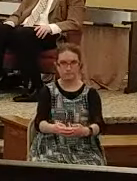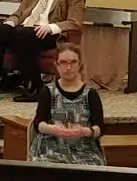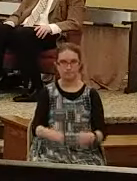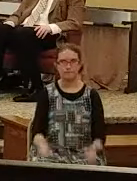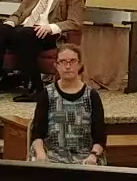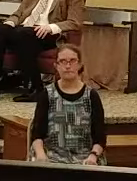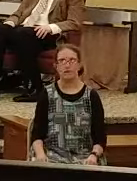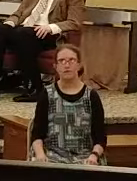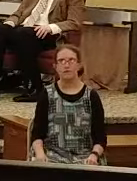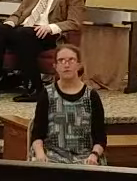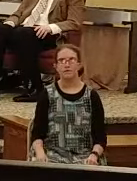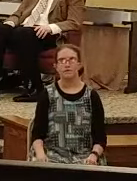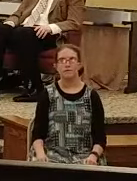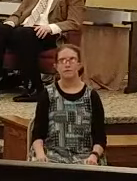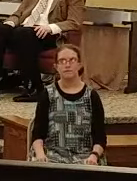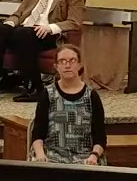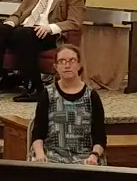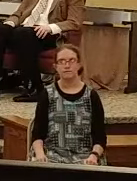Uh-huh. Right. Oh, Lord.